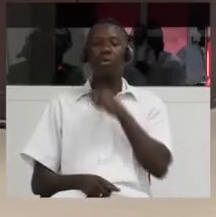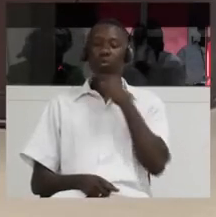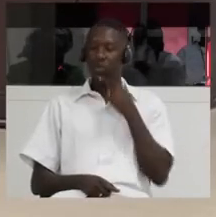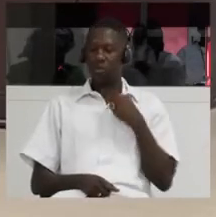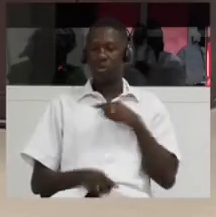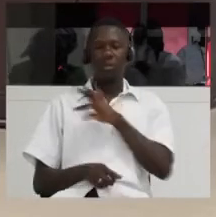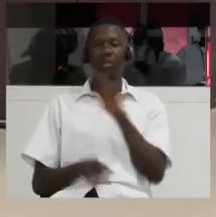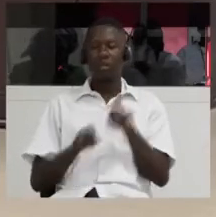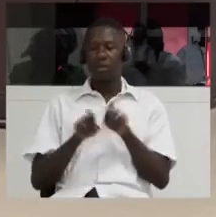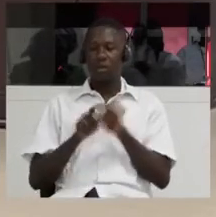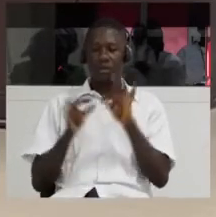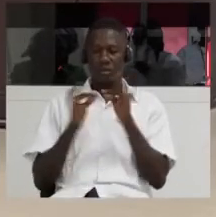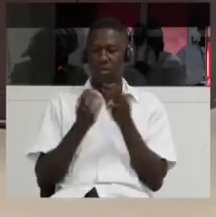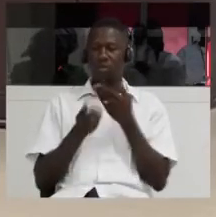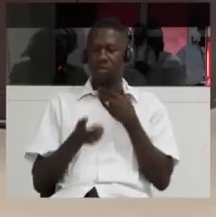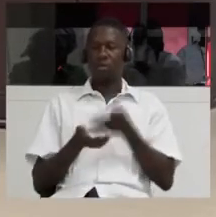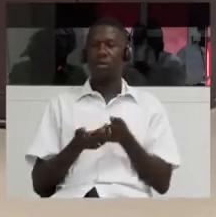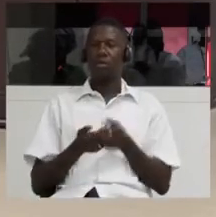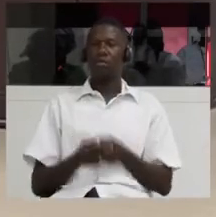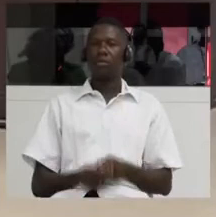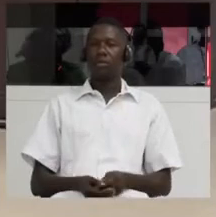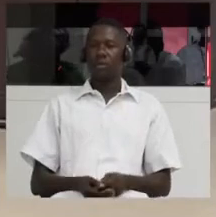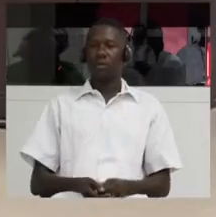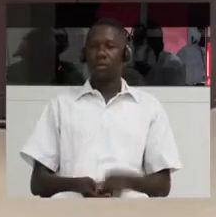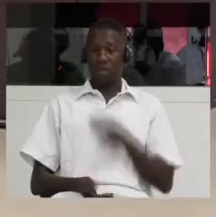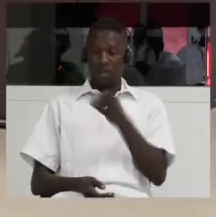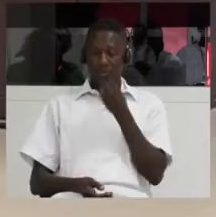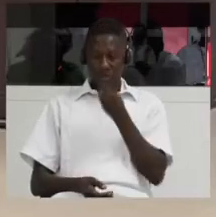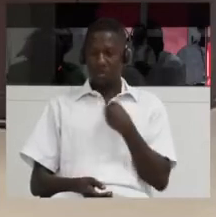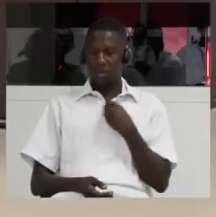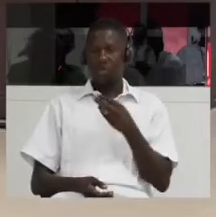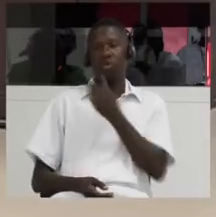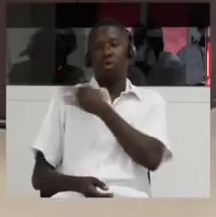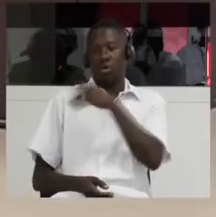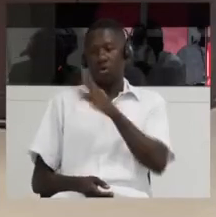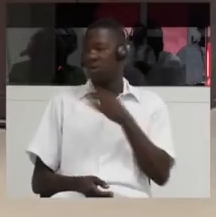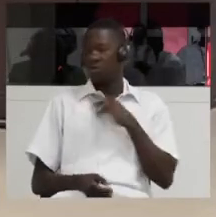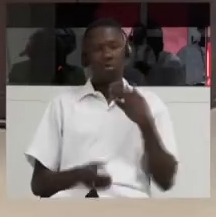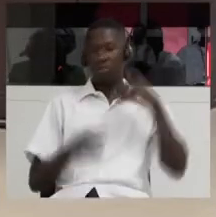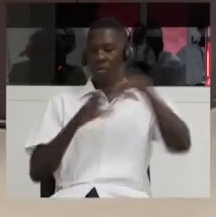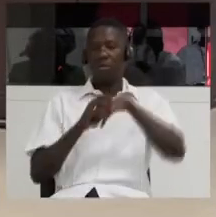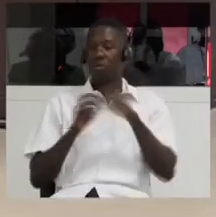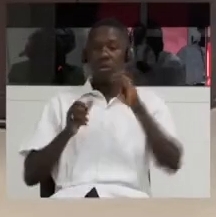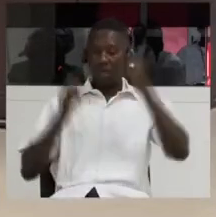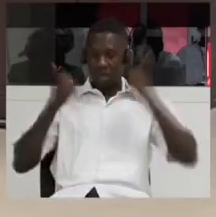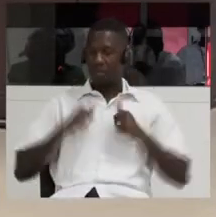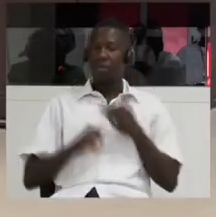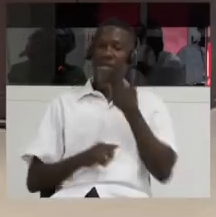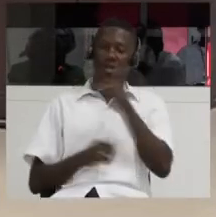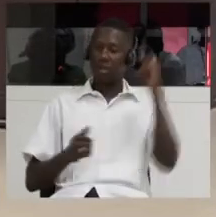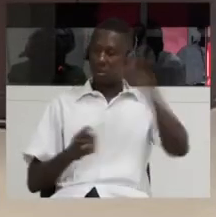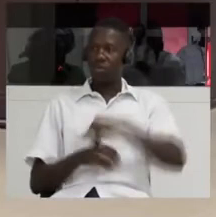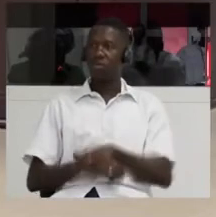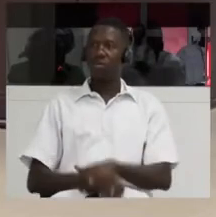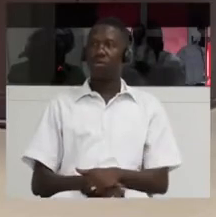me that he's also going away because he don't want to be part of what is happening in the barracks. So I advise